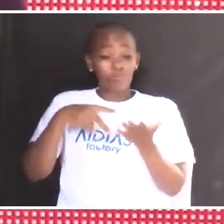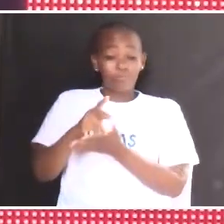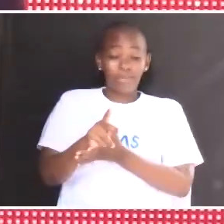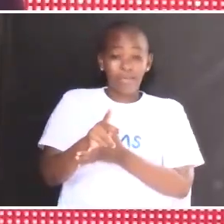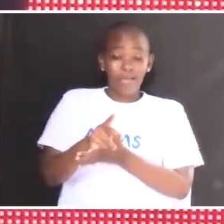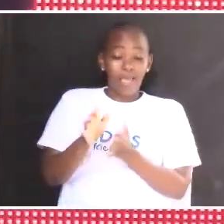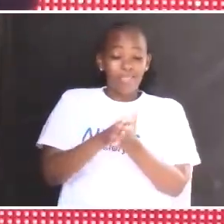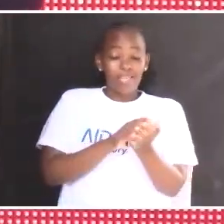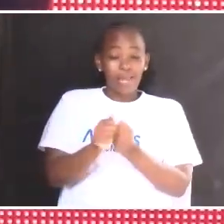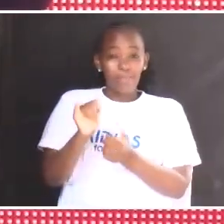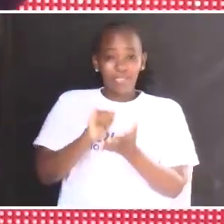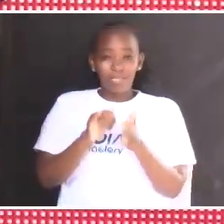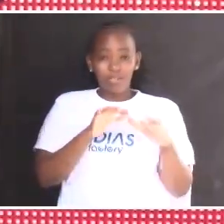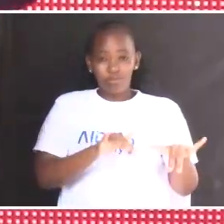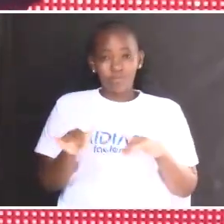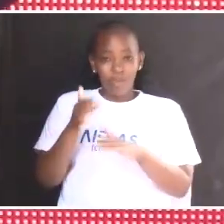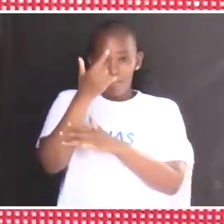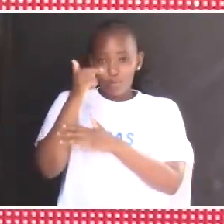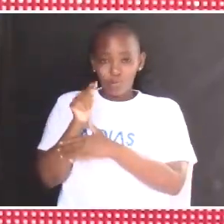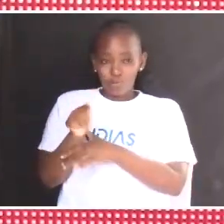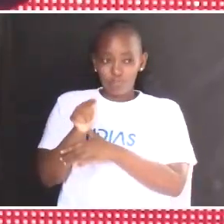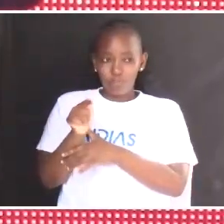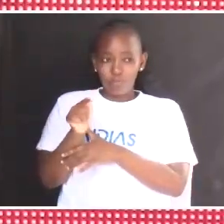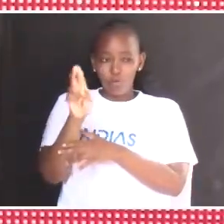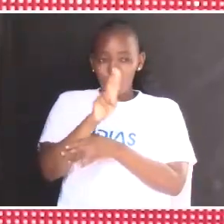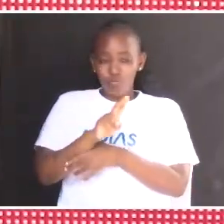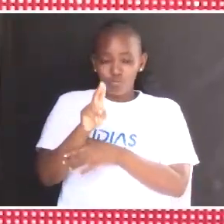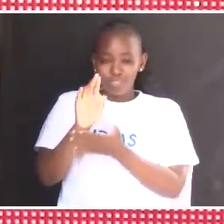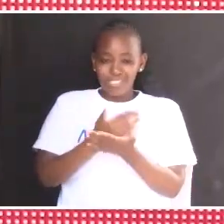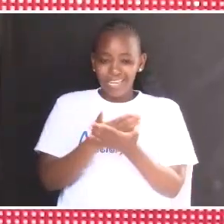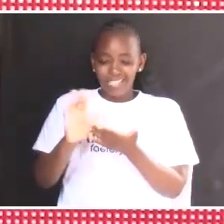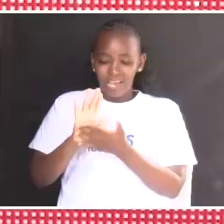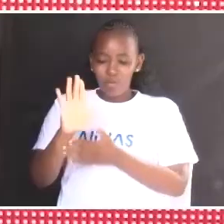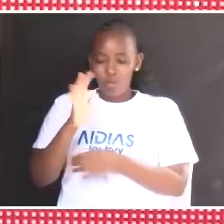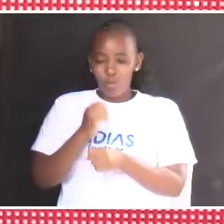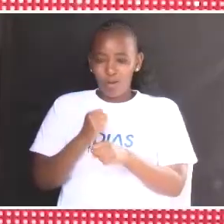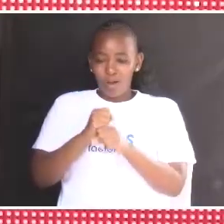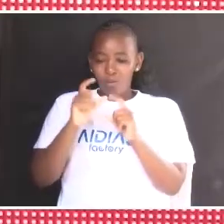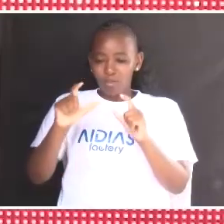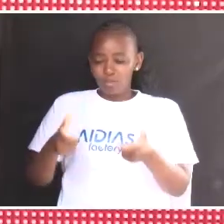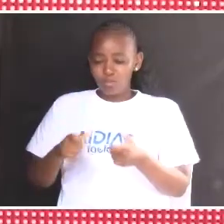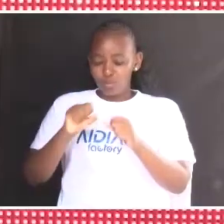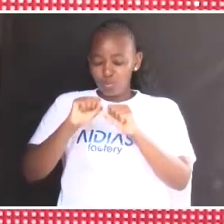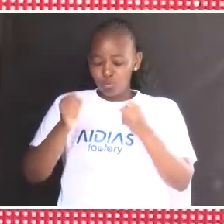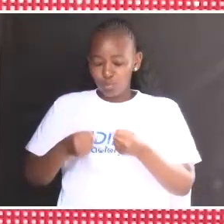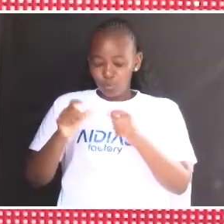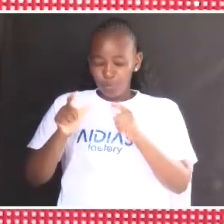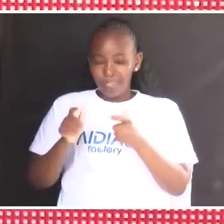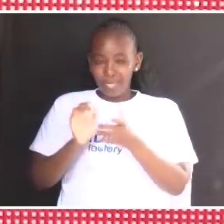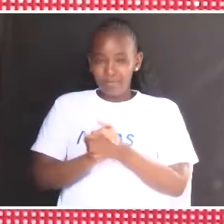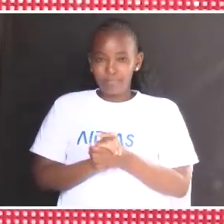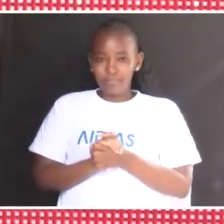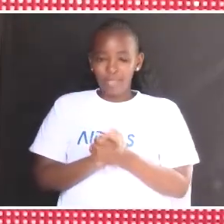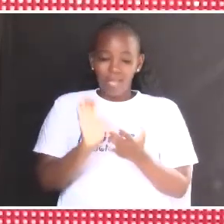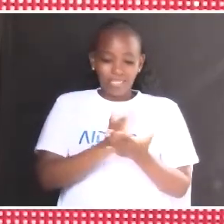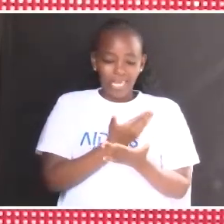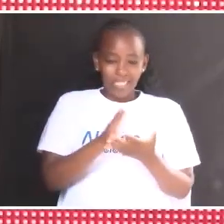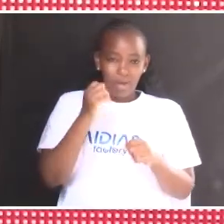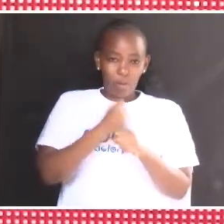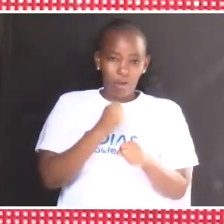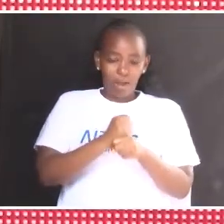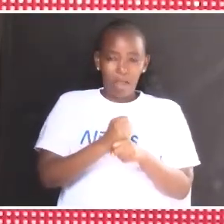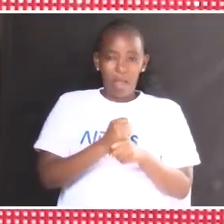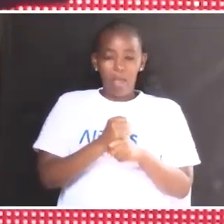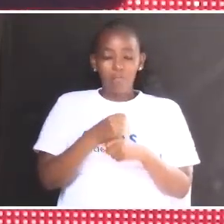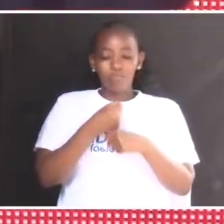zile damages umesafa kwa sababu ya yeye kushare kazi yako kwa social media. I think that is the common. Ameshare kazi yako, unajua